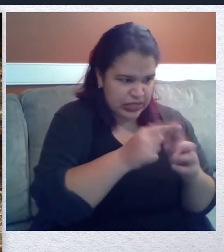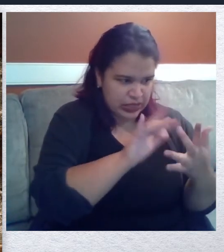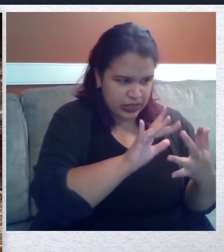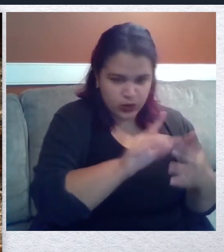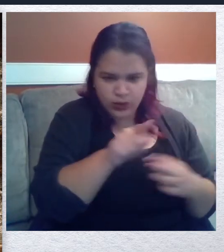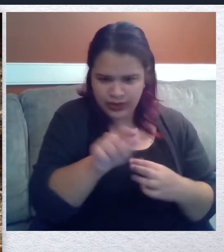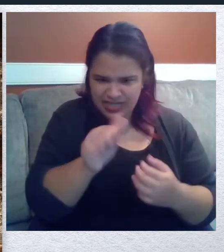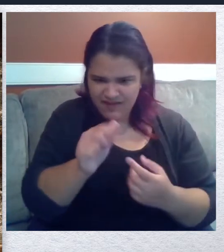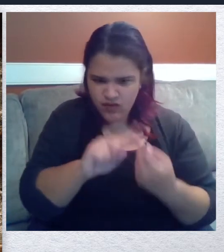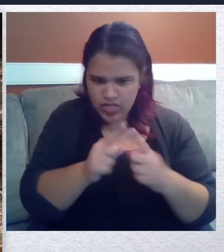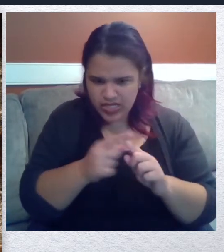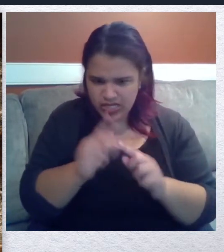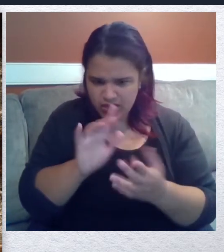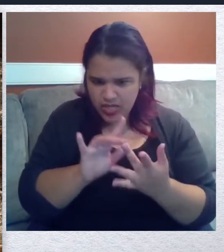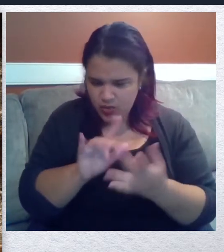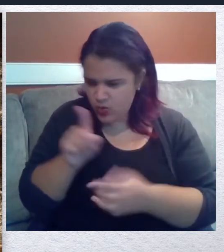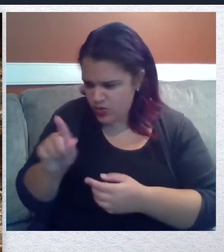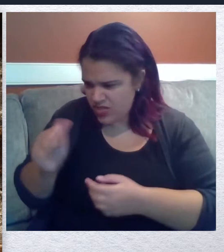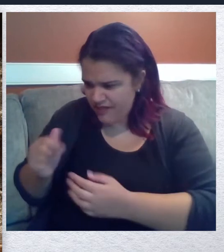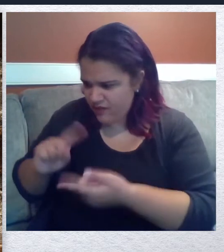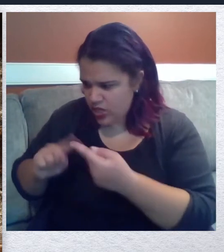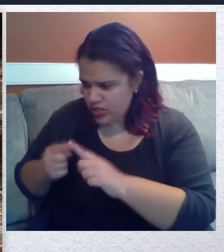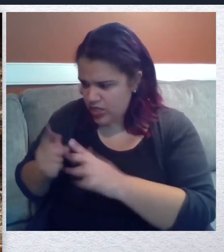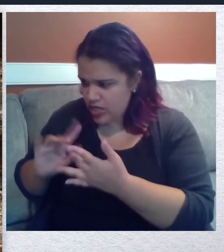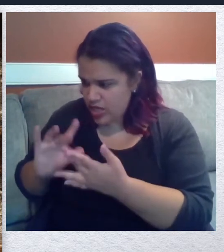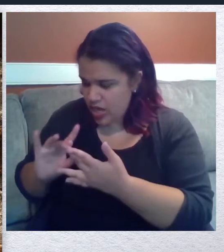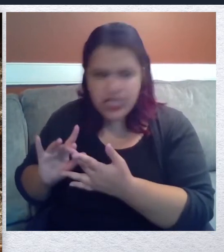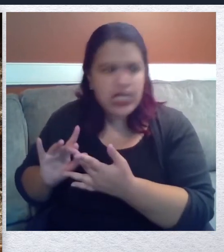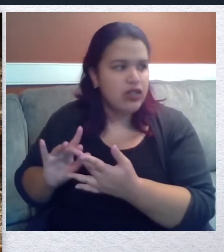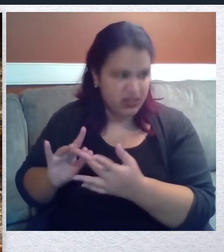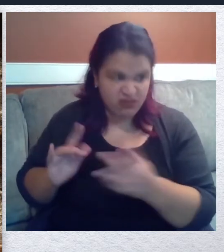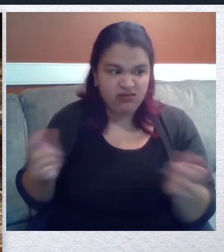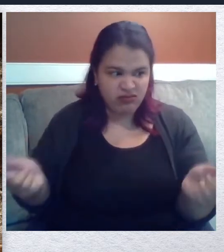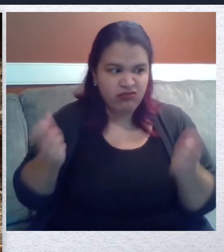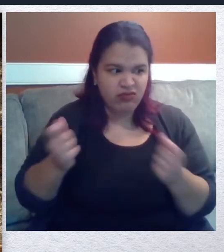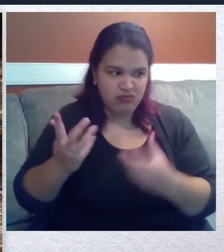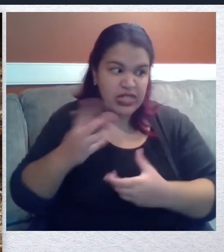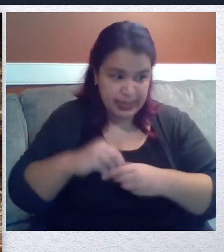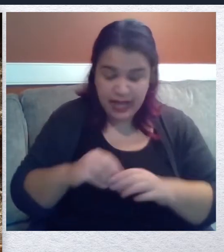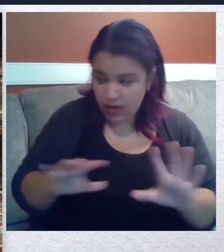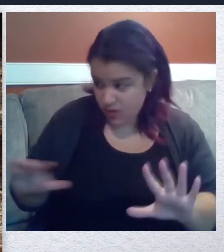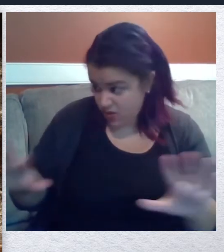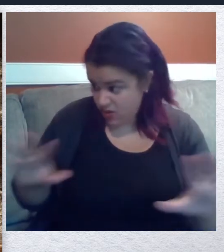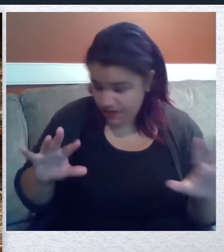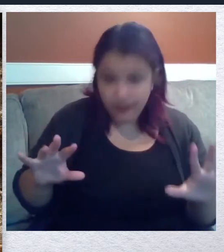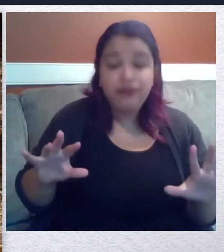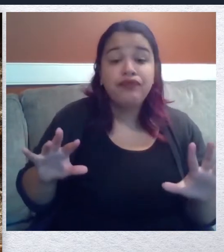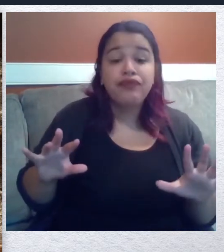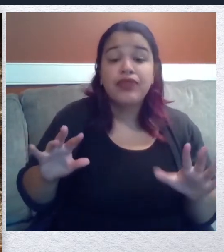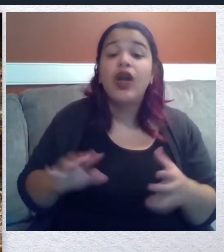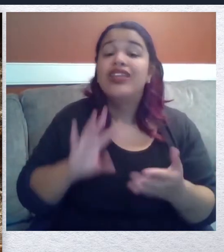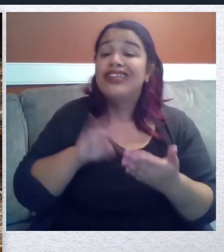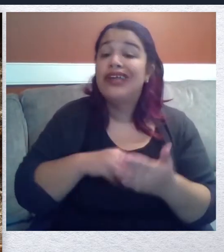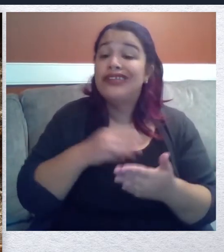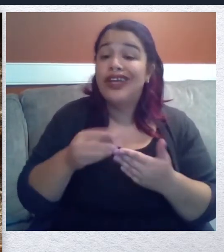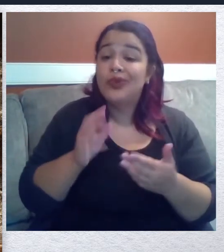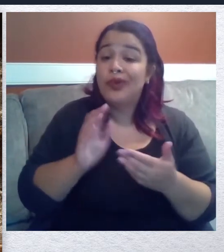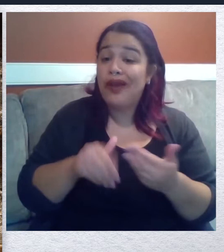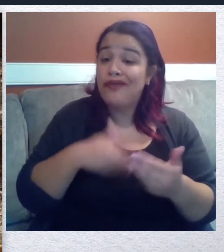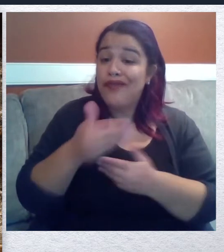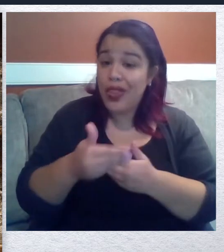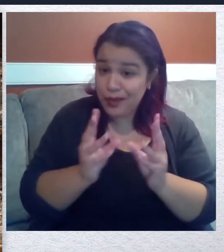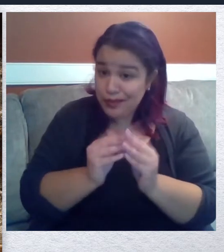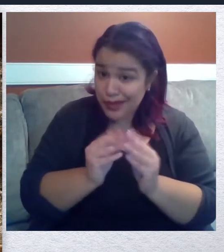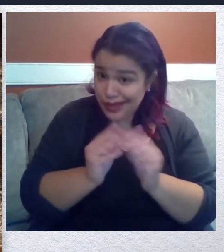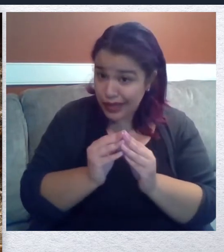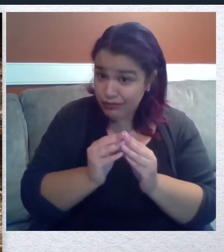participate. I scheduled a follow-up meeting to discuss our progress." And finally, for the result, the